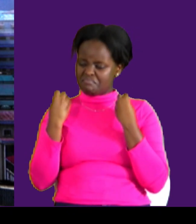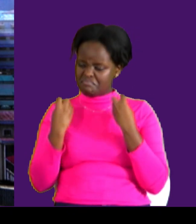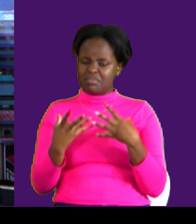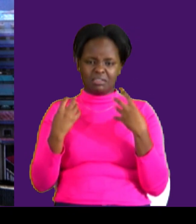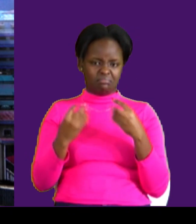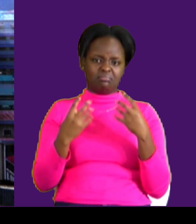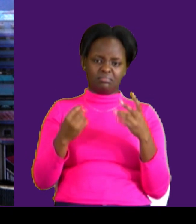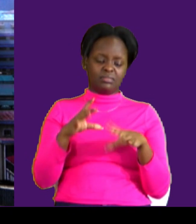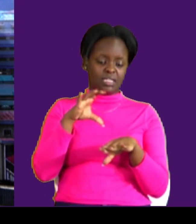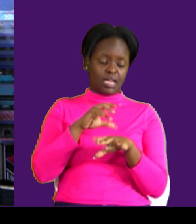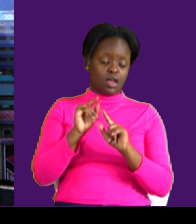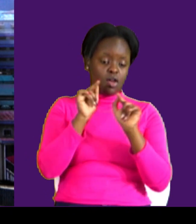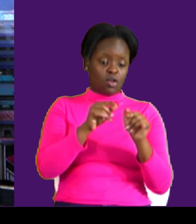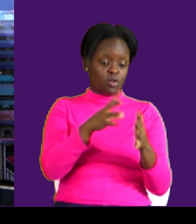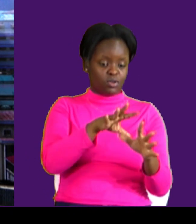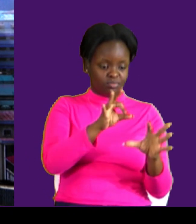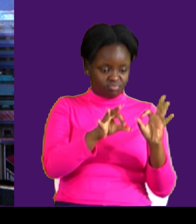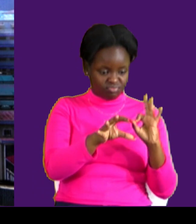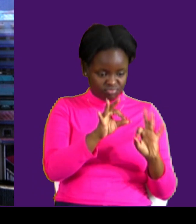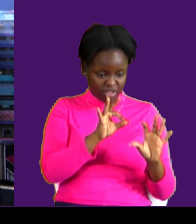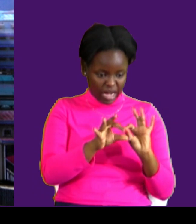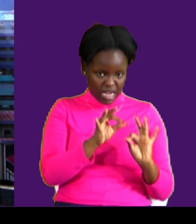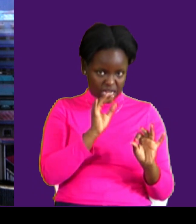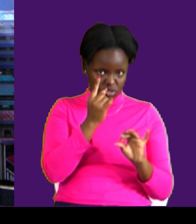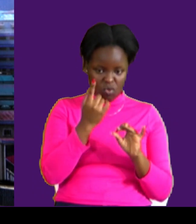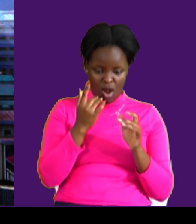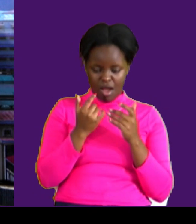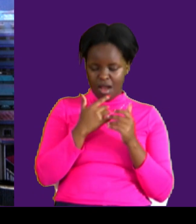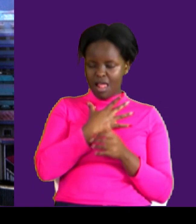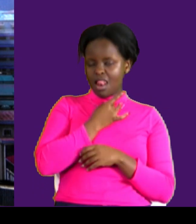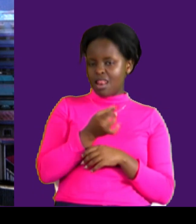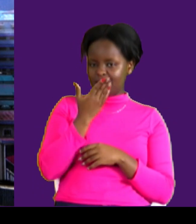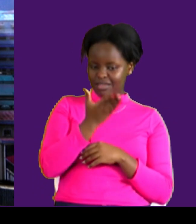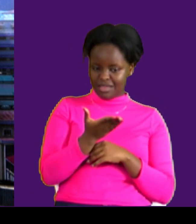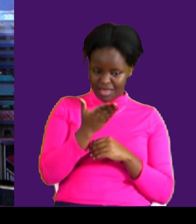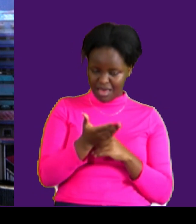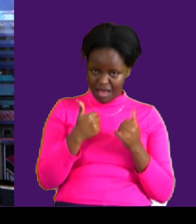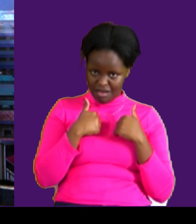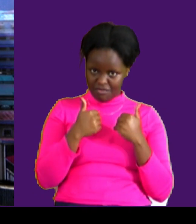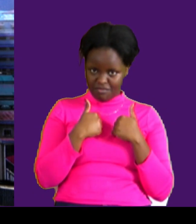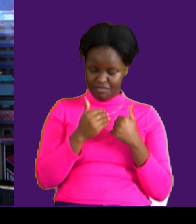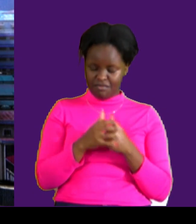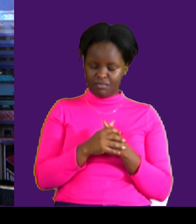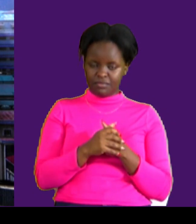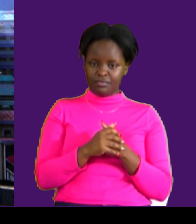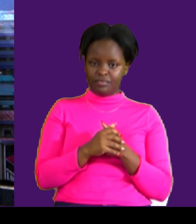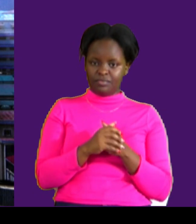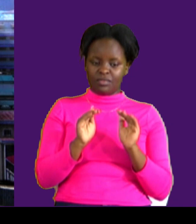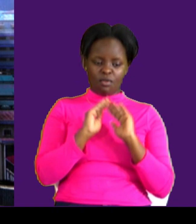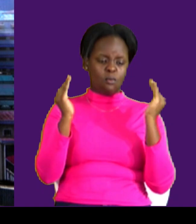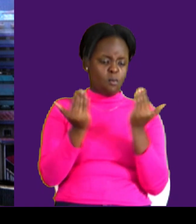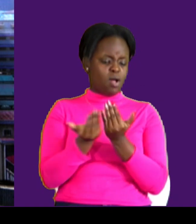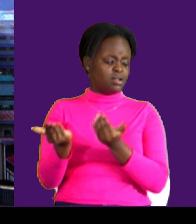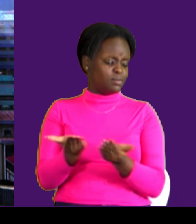Maybe you go and find one that fits you. But there are these applications that are there. The world has